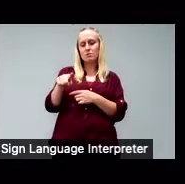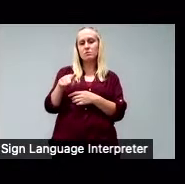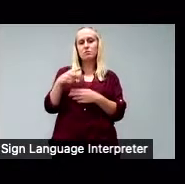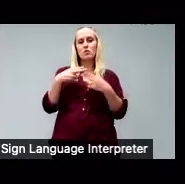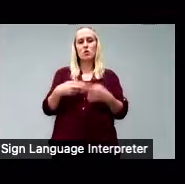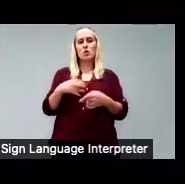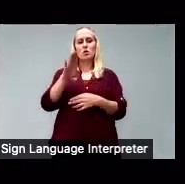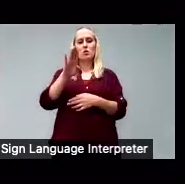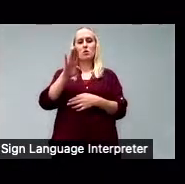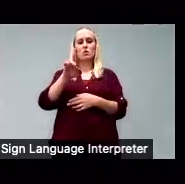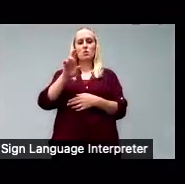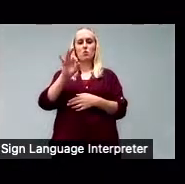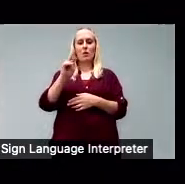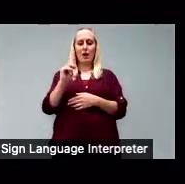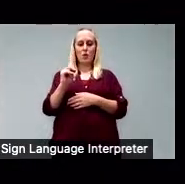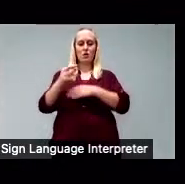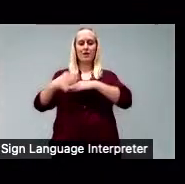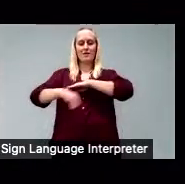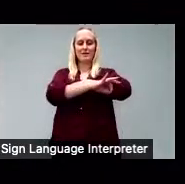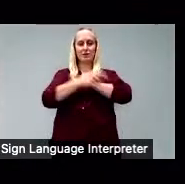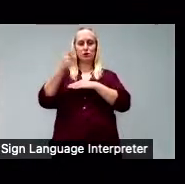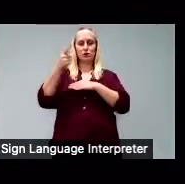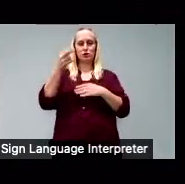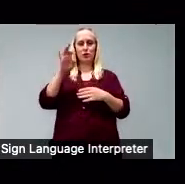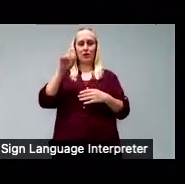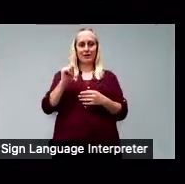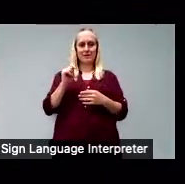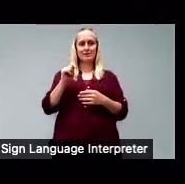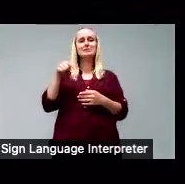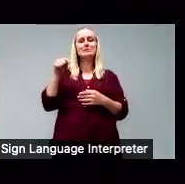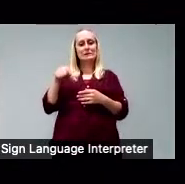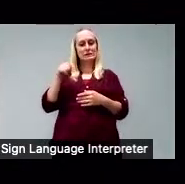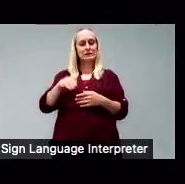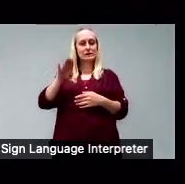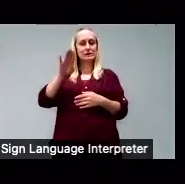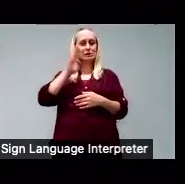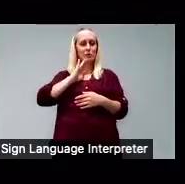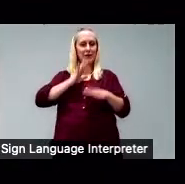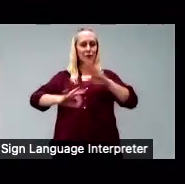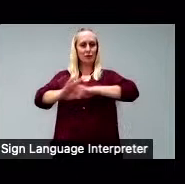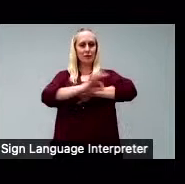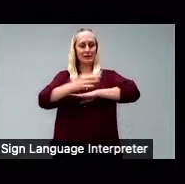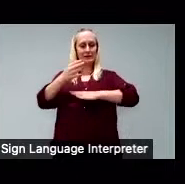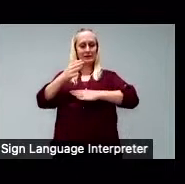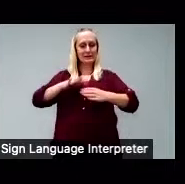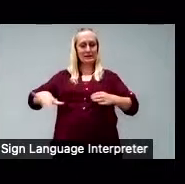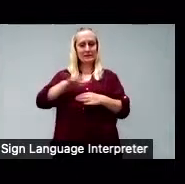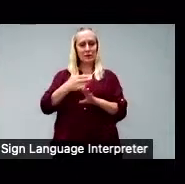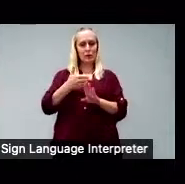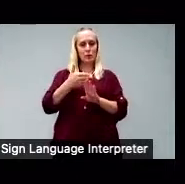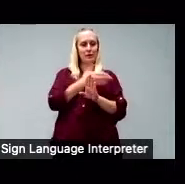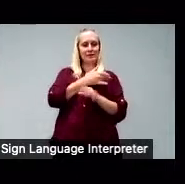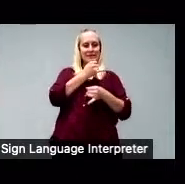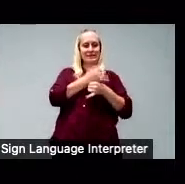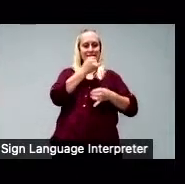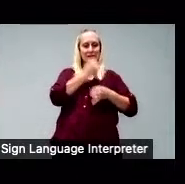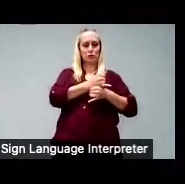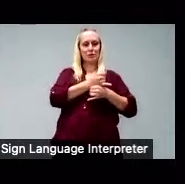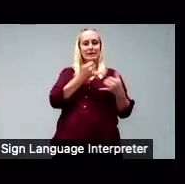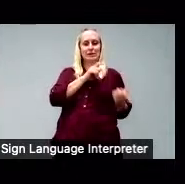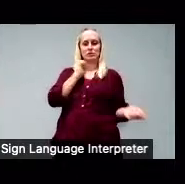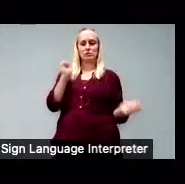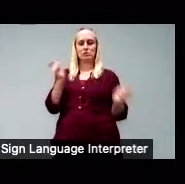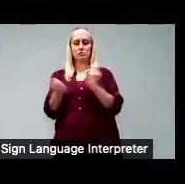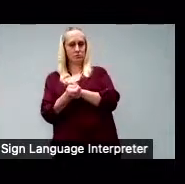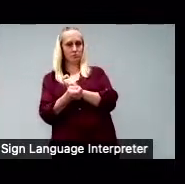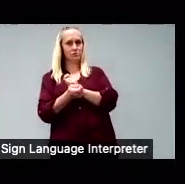grant, because this by definition is a brownfield site, which means previous industrial that is being repurposed. And